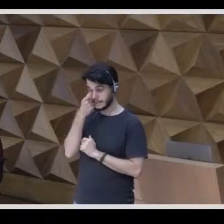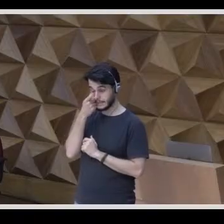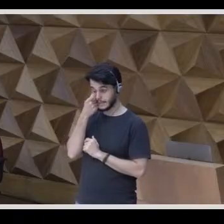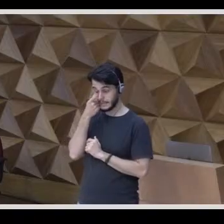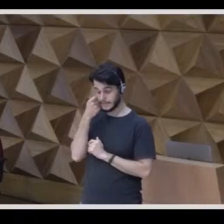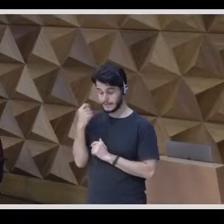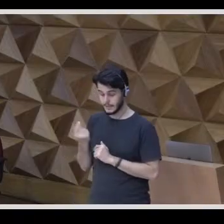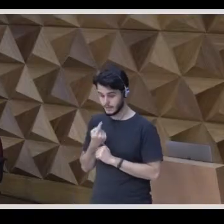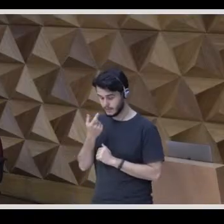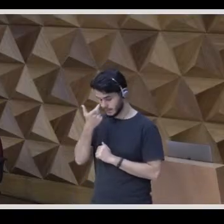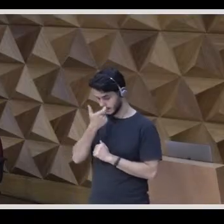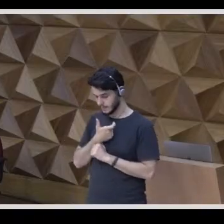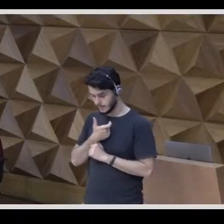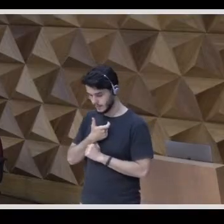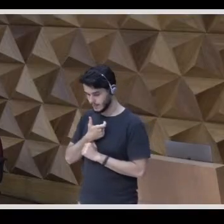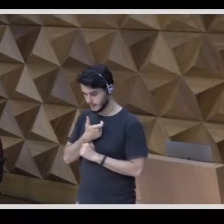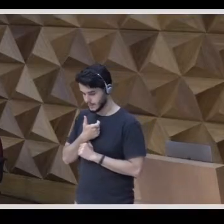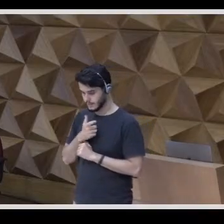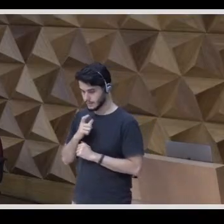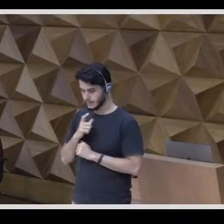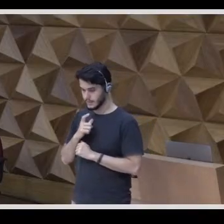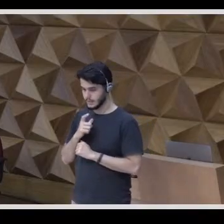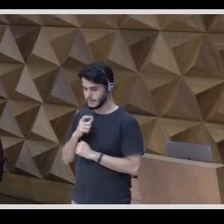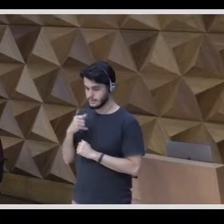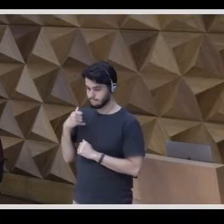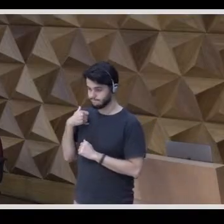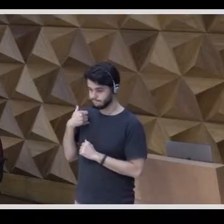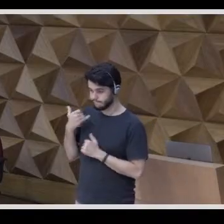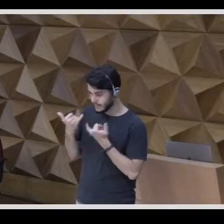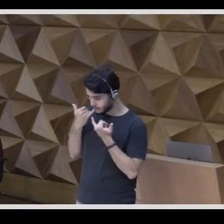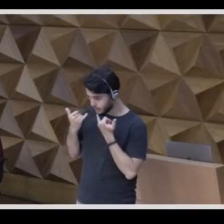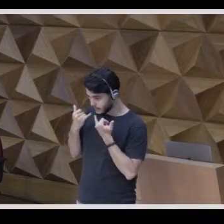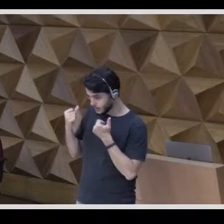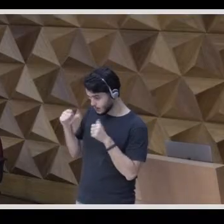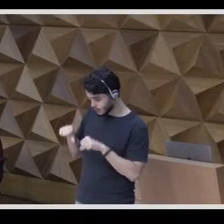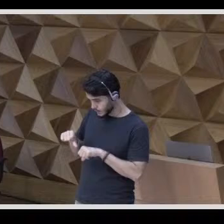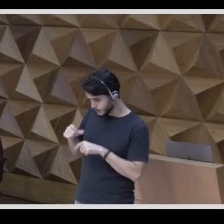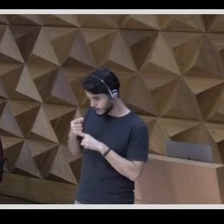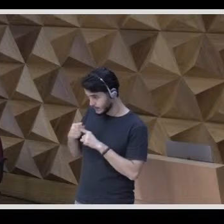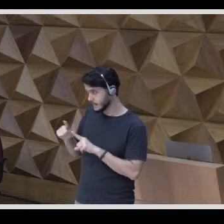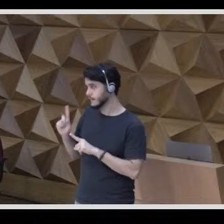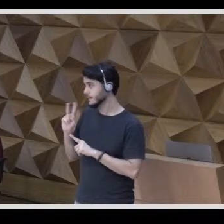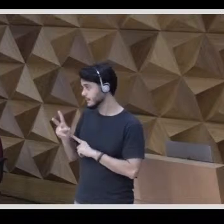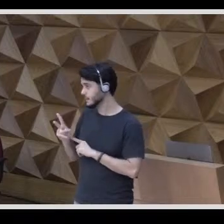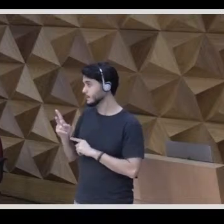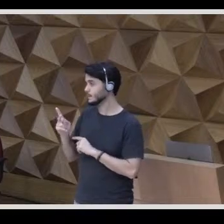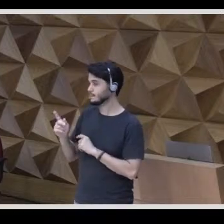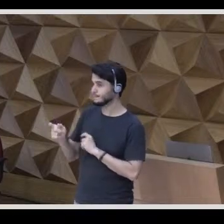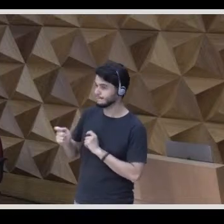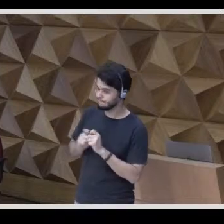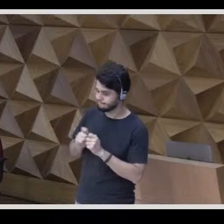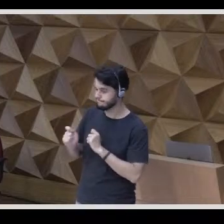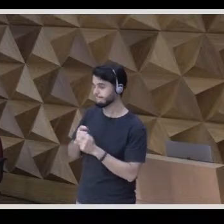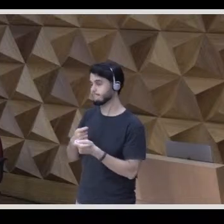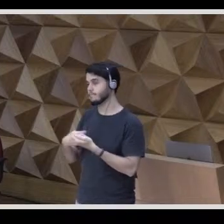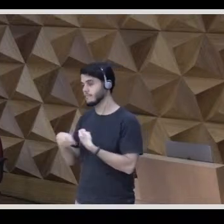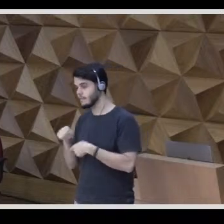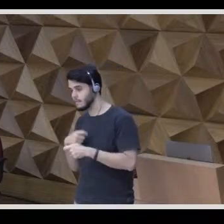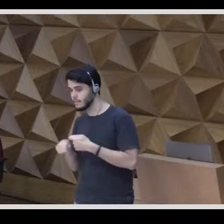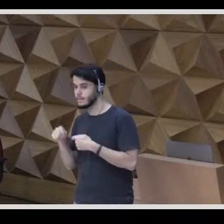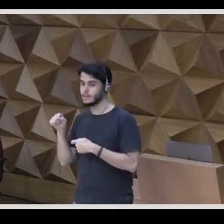news, and also have to constantly negotiate what's in best interest for the